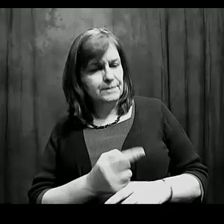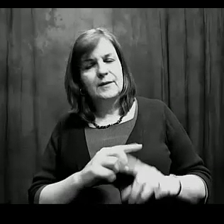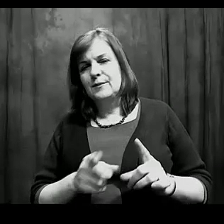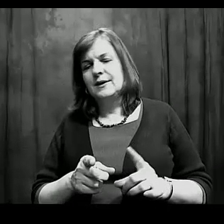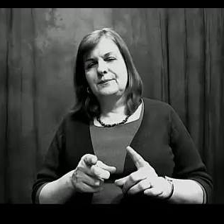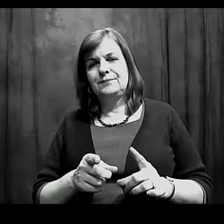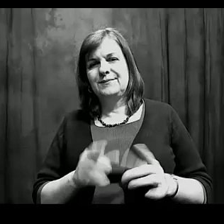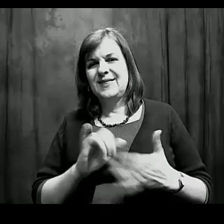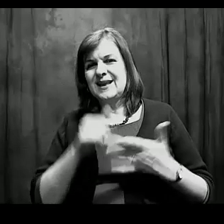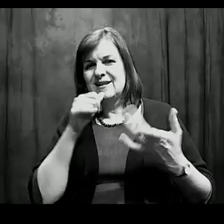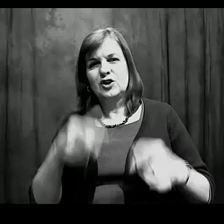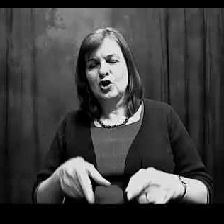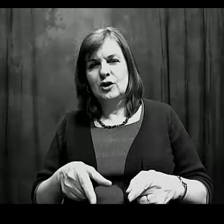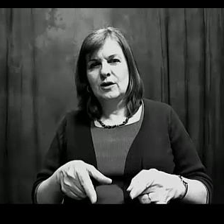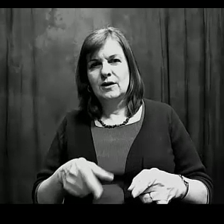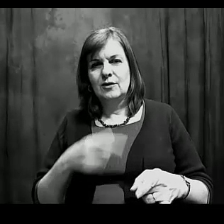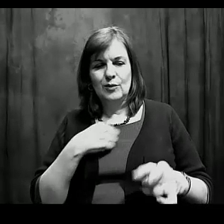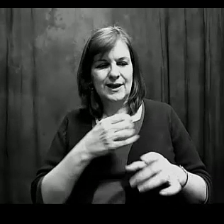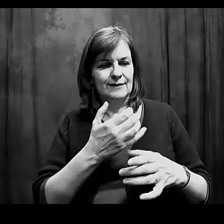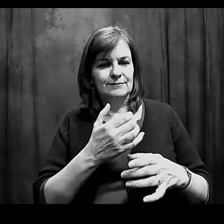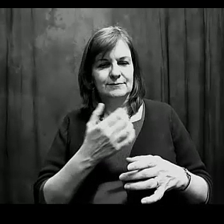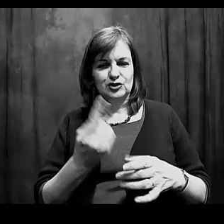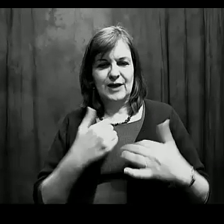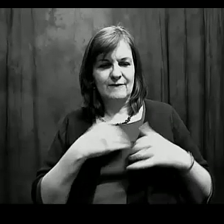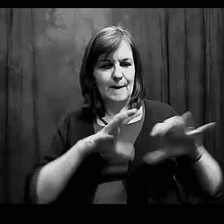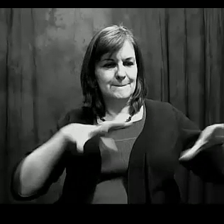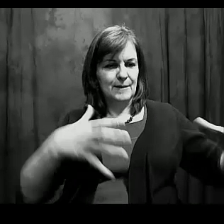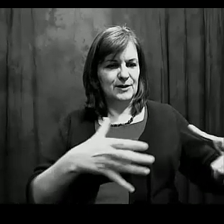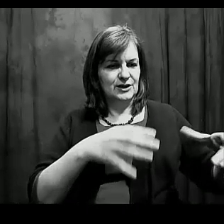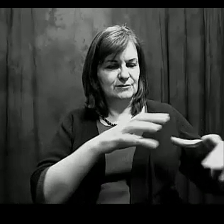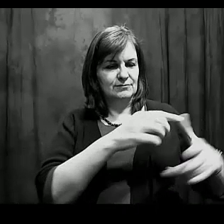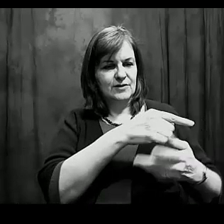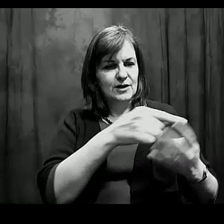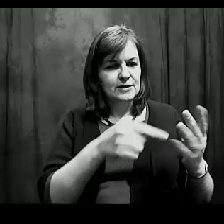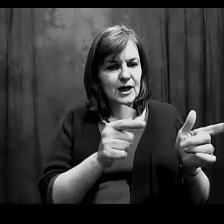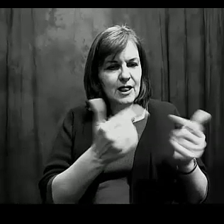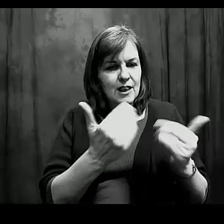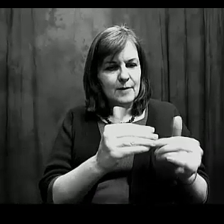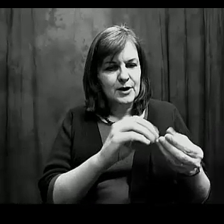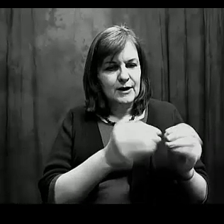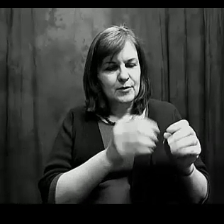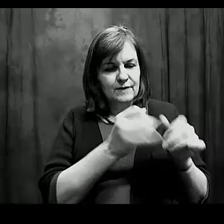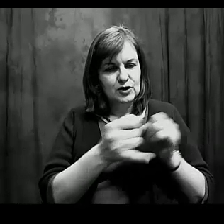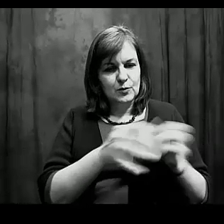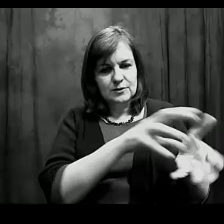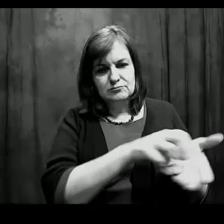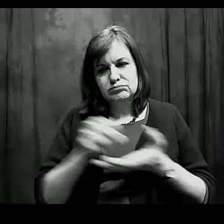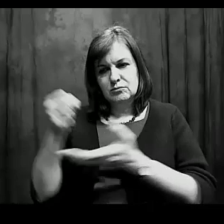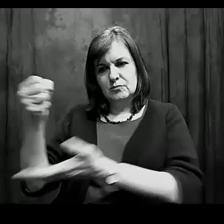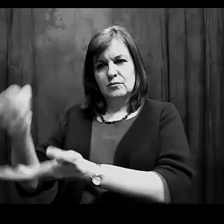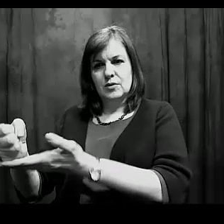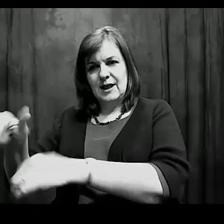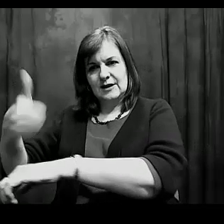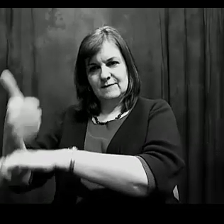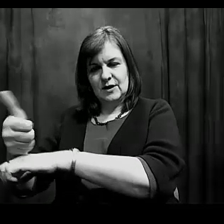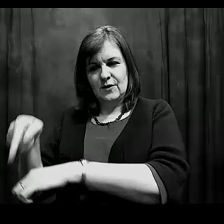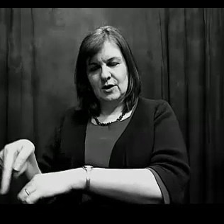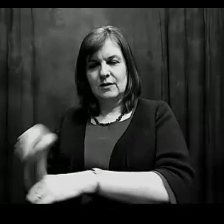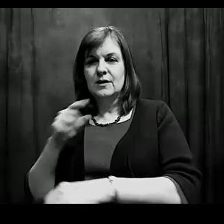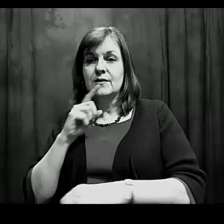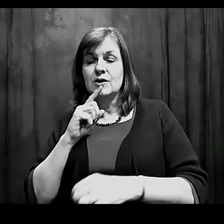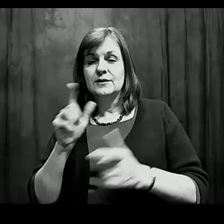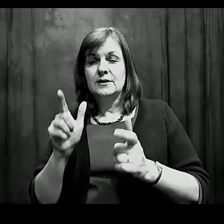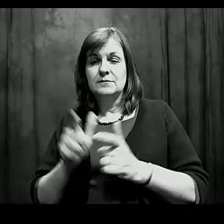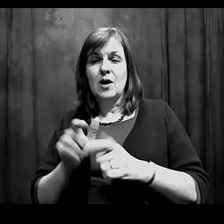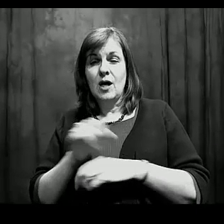right? But that doesn't occur. We just start new populations with a limited number of individuals.